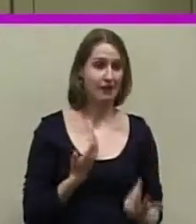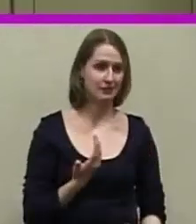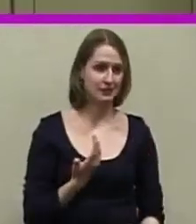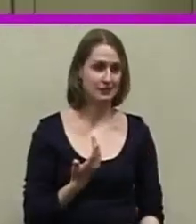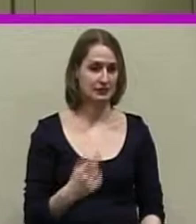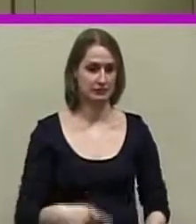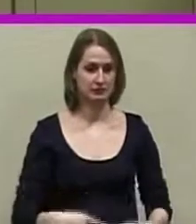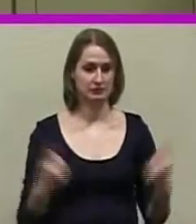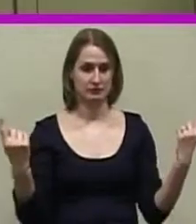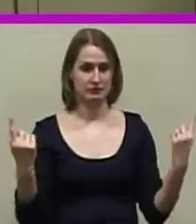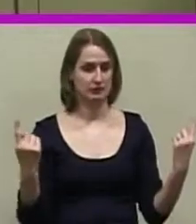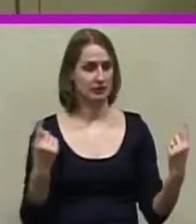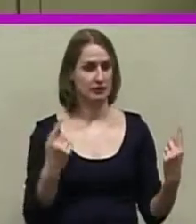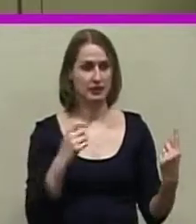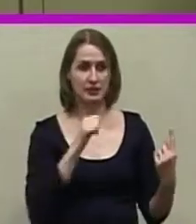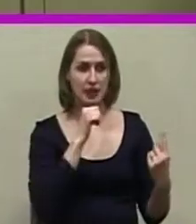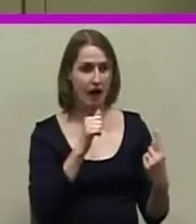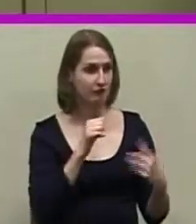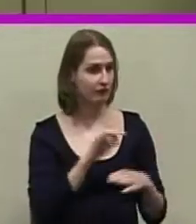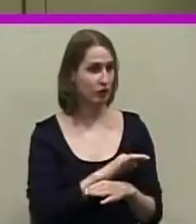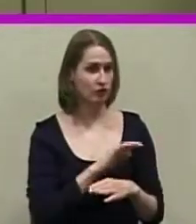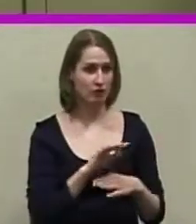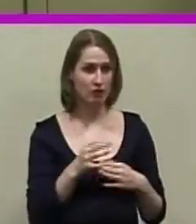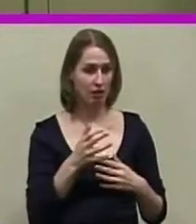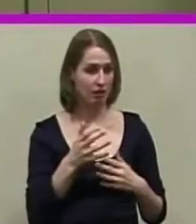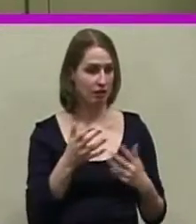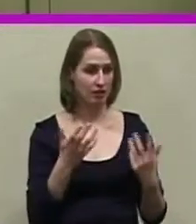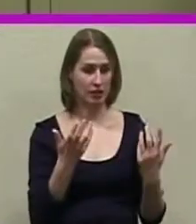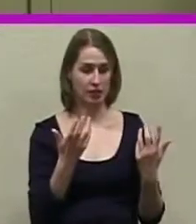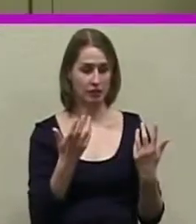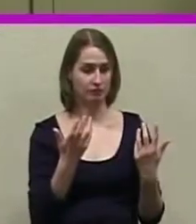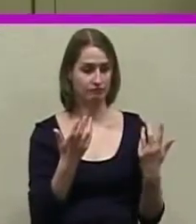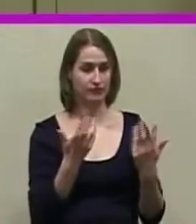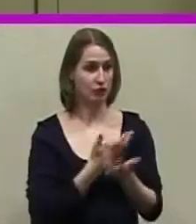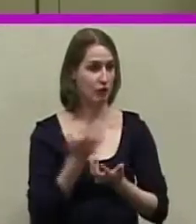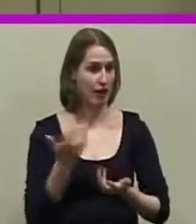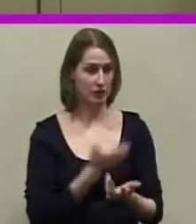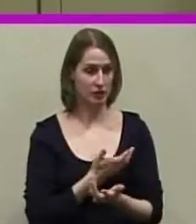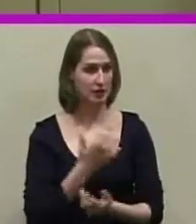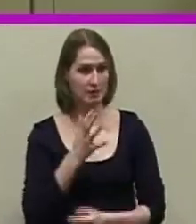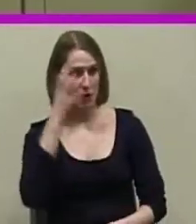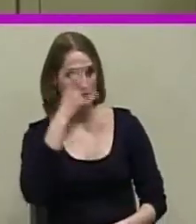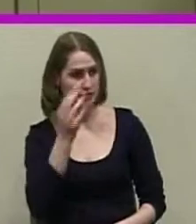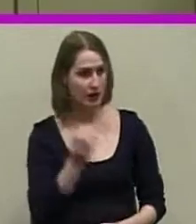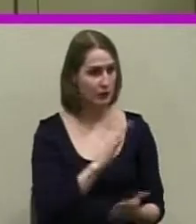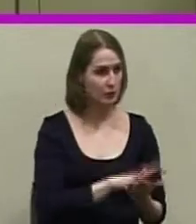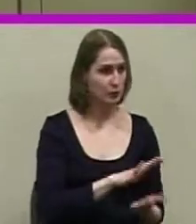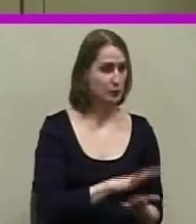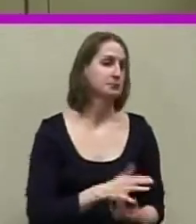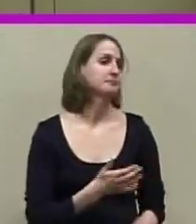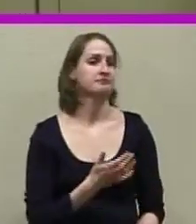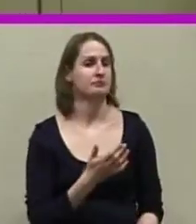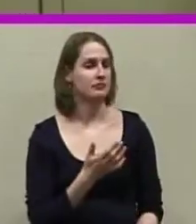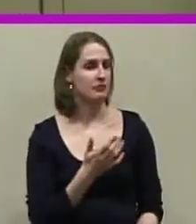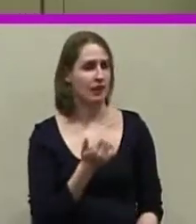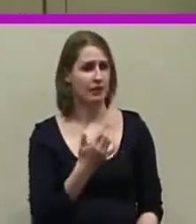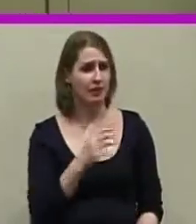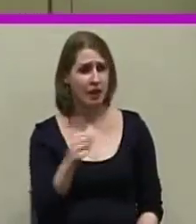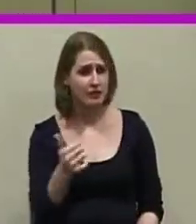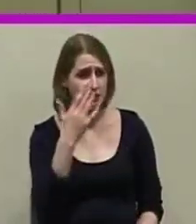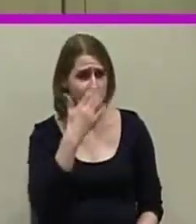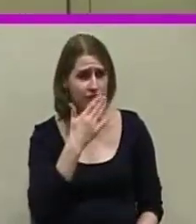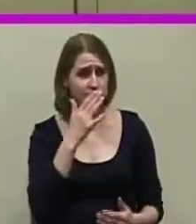completely dysfunctional interaction between parent, school, and child. Okay, so that's going to be a problem. Anything else on this front page tells you there might be a